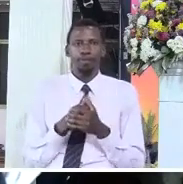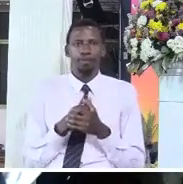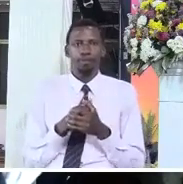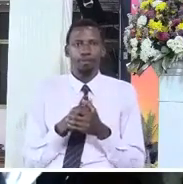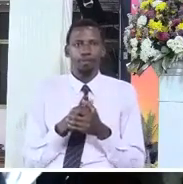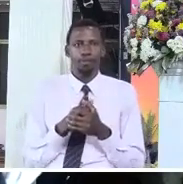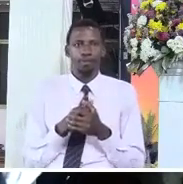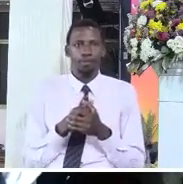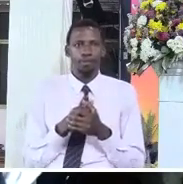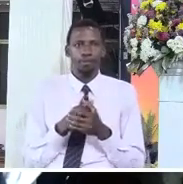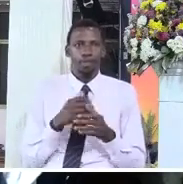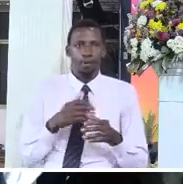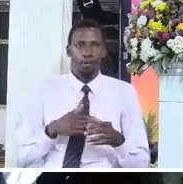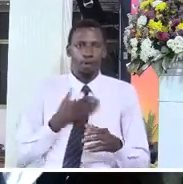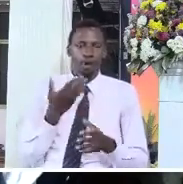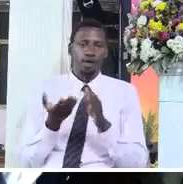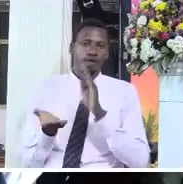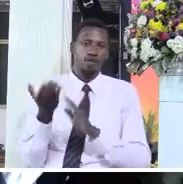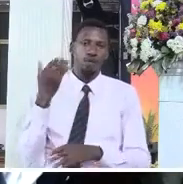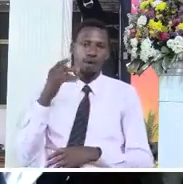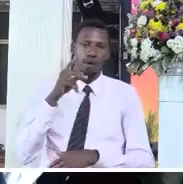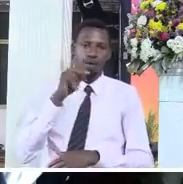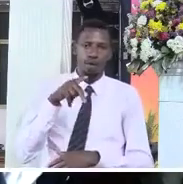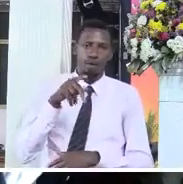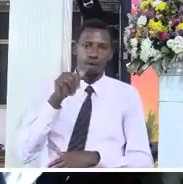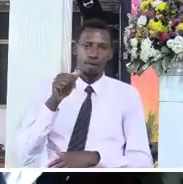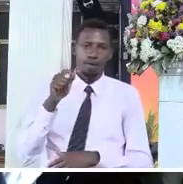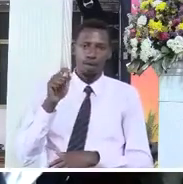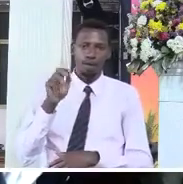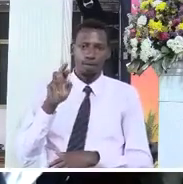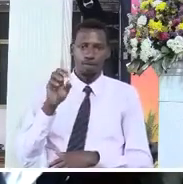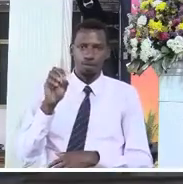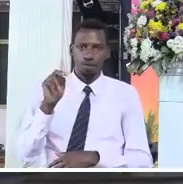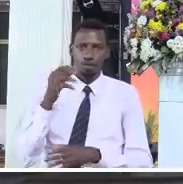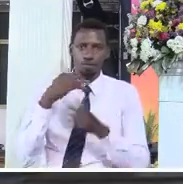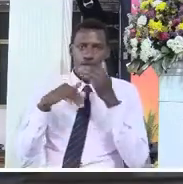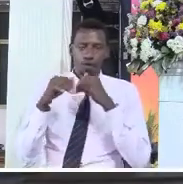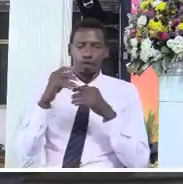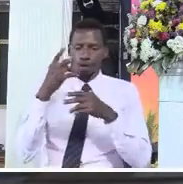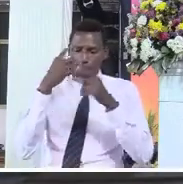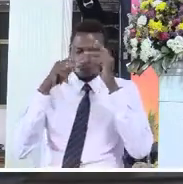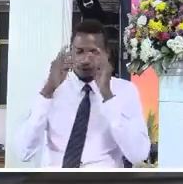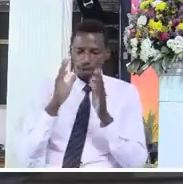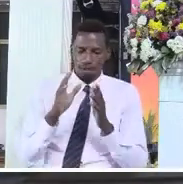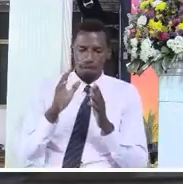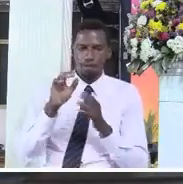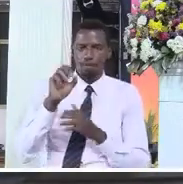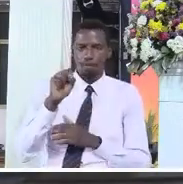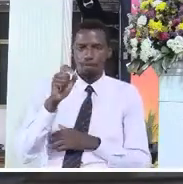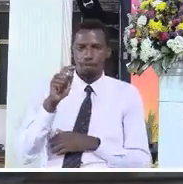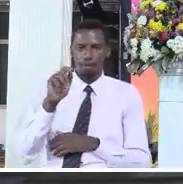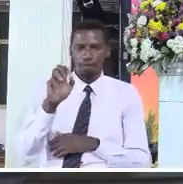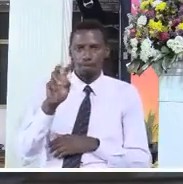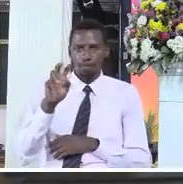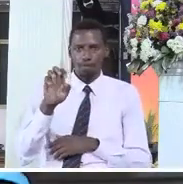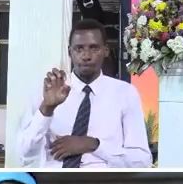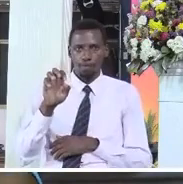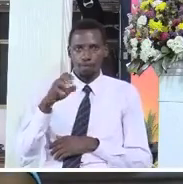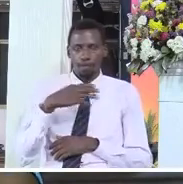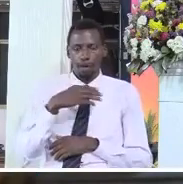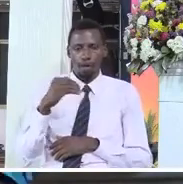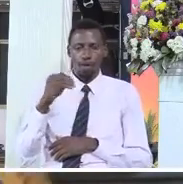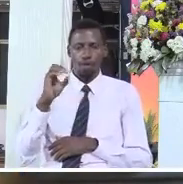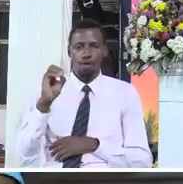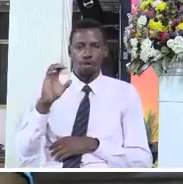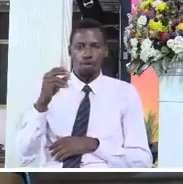my former patron at the university, Professor Steve Agong, was our patron at the university, and Professor Chora